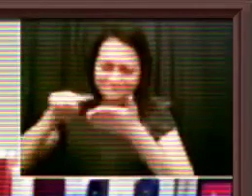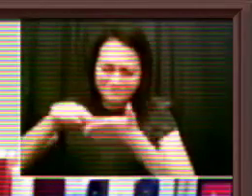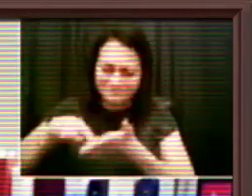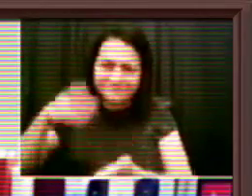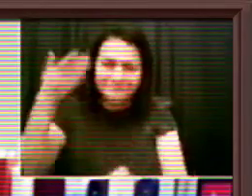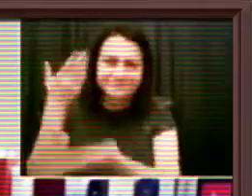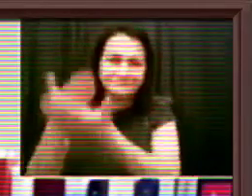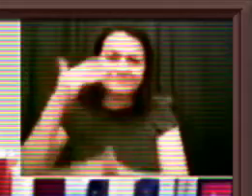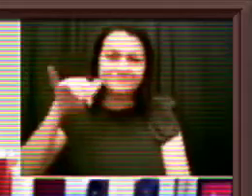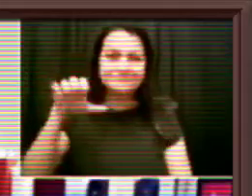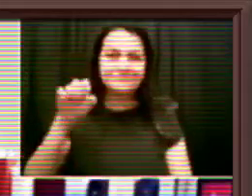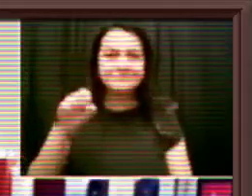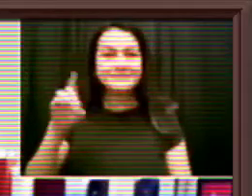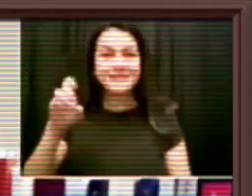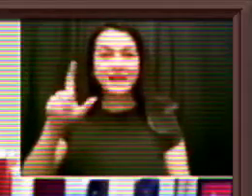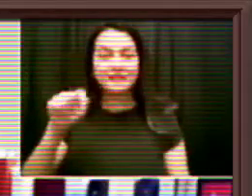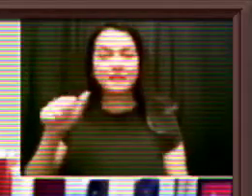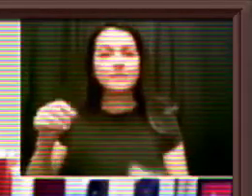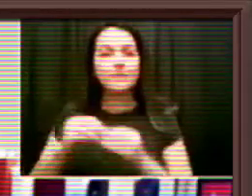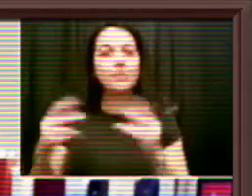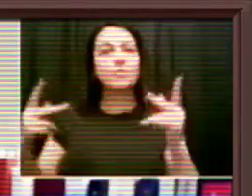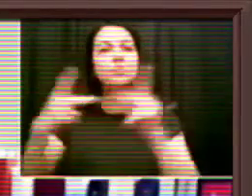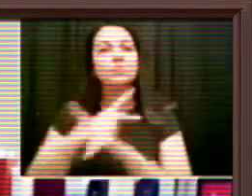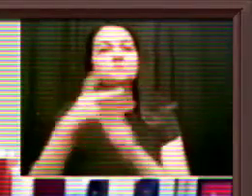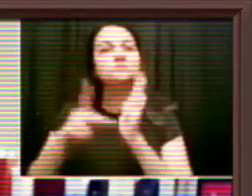much to this shit.